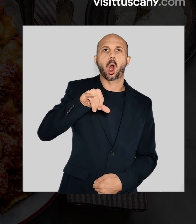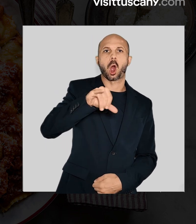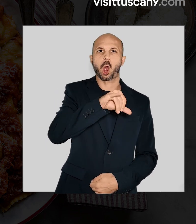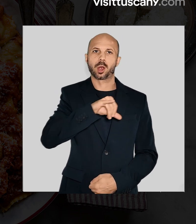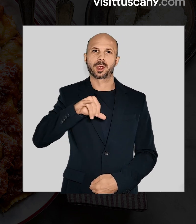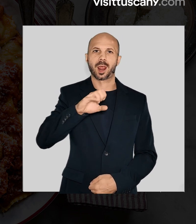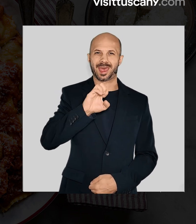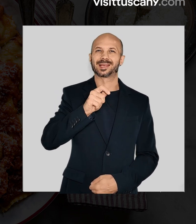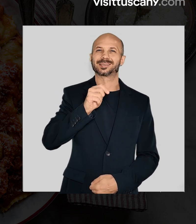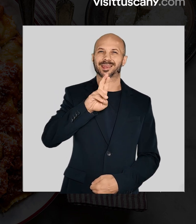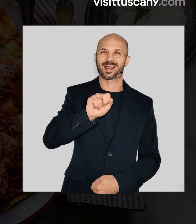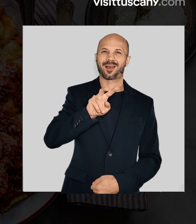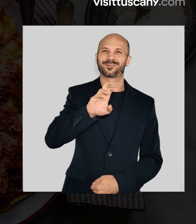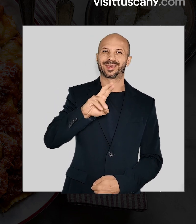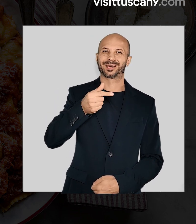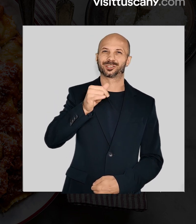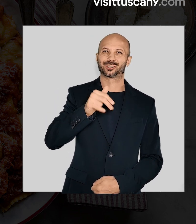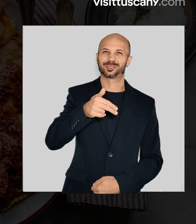of semolina flour,